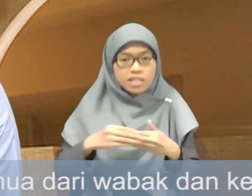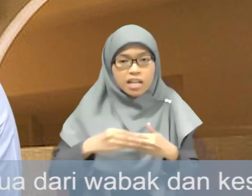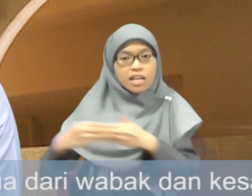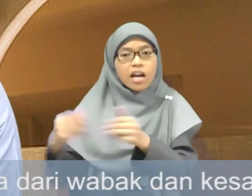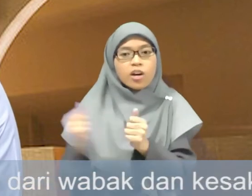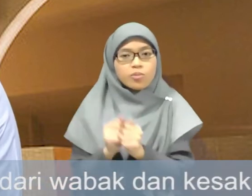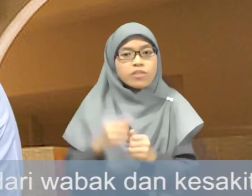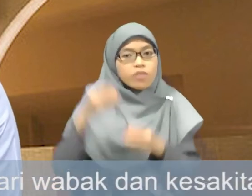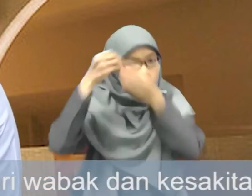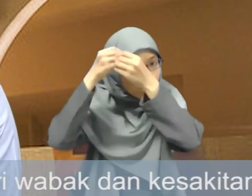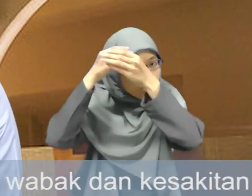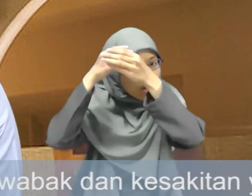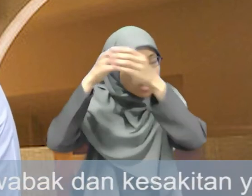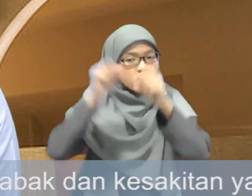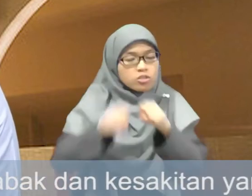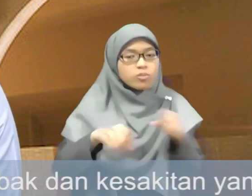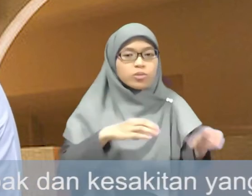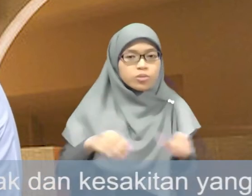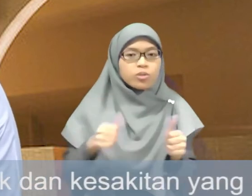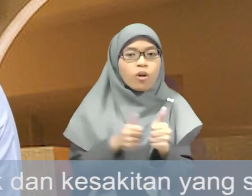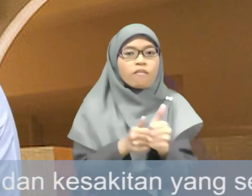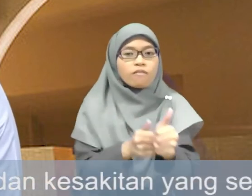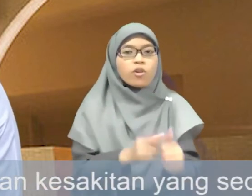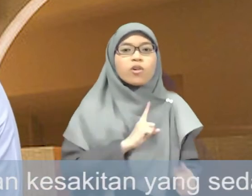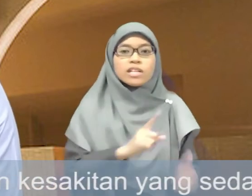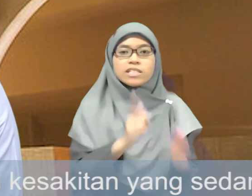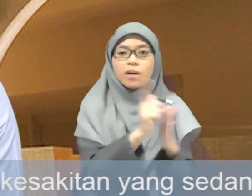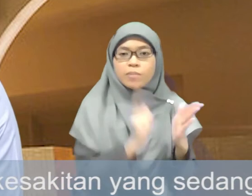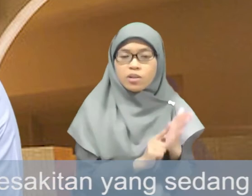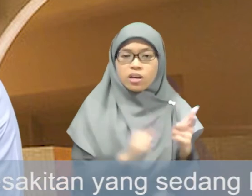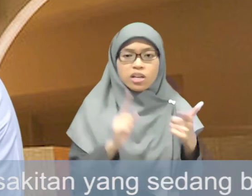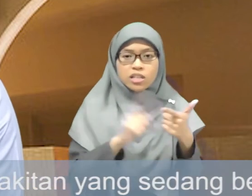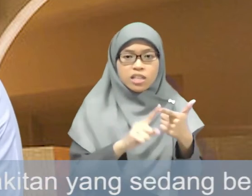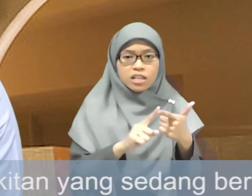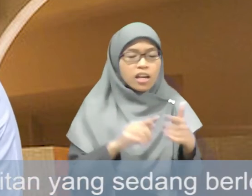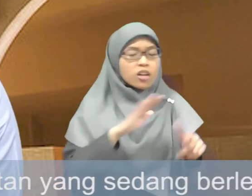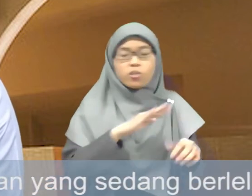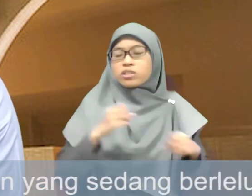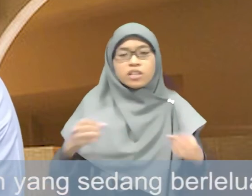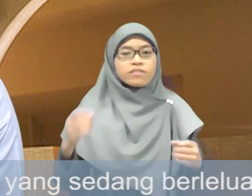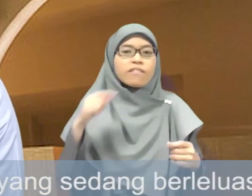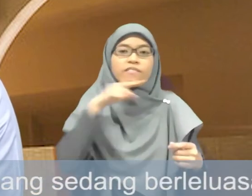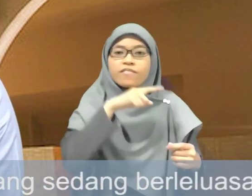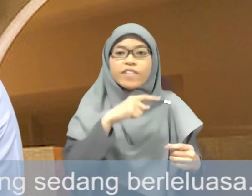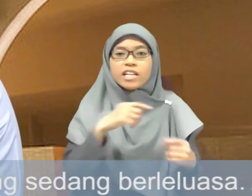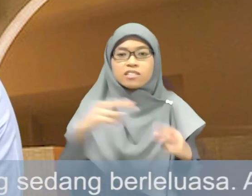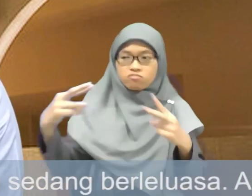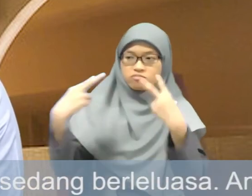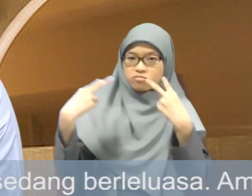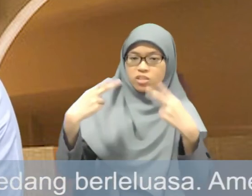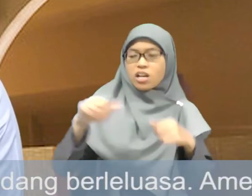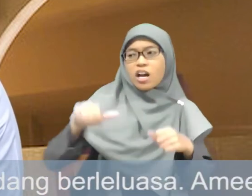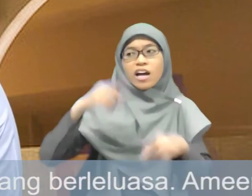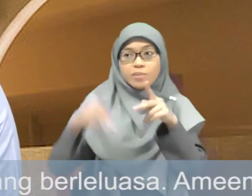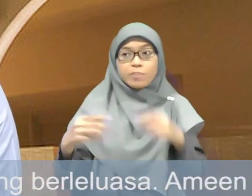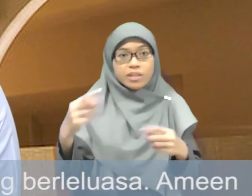we did was good when it was not initially. Al-Imam Ahmad once said, before you do anything,